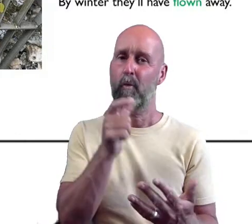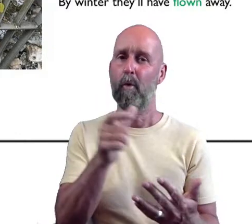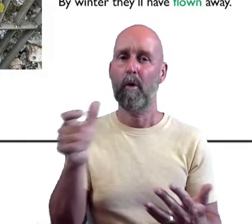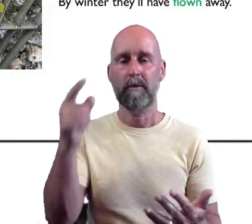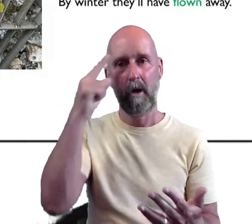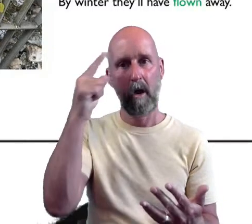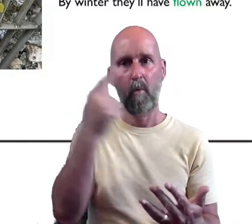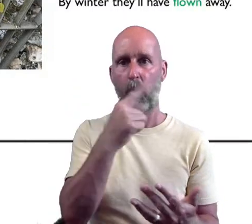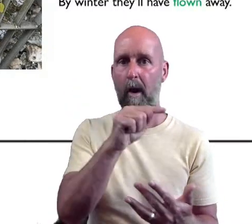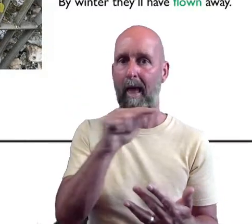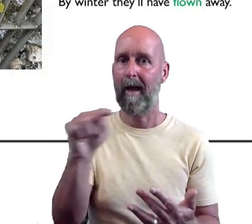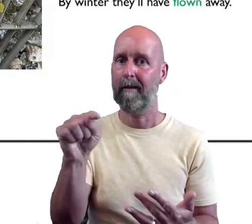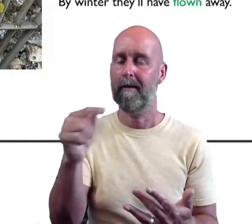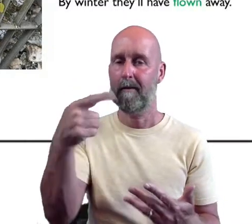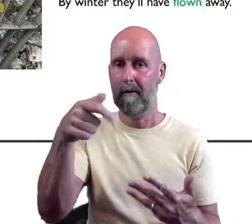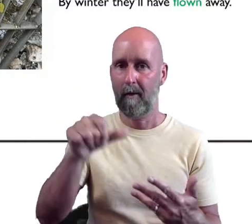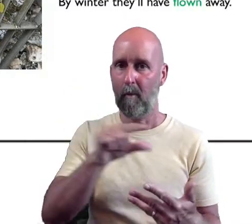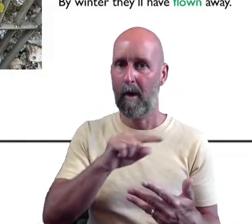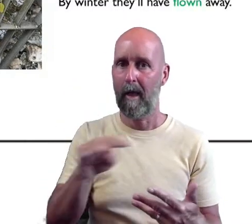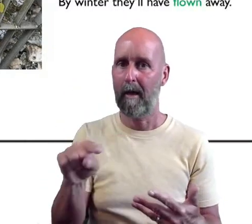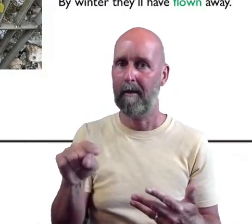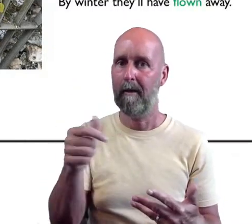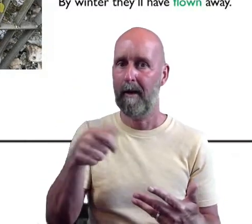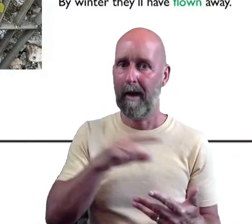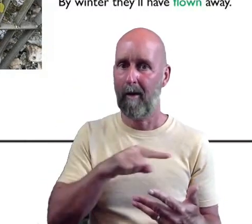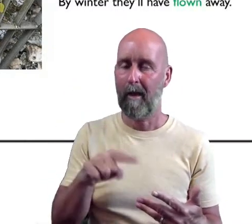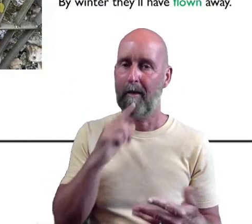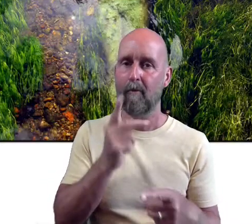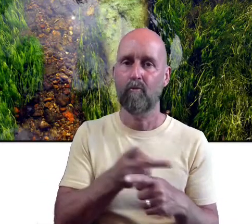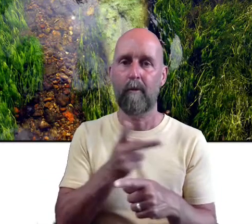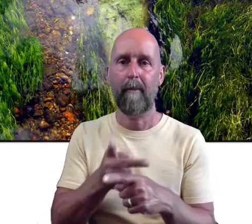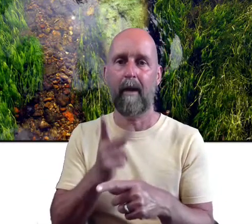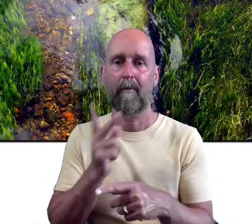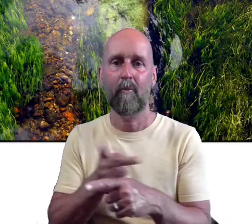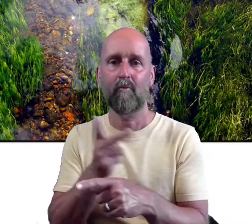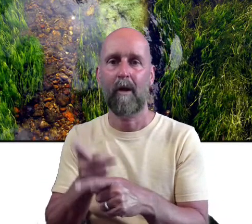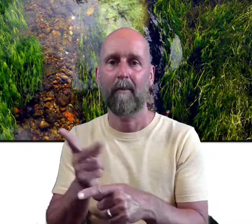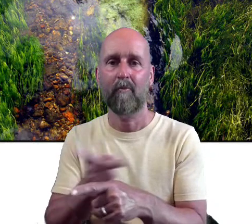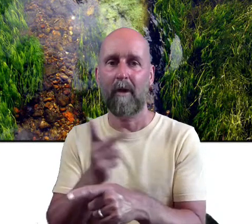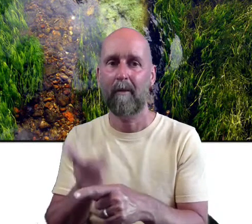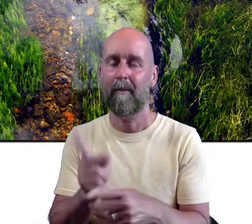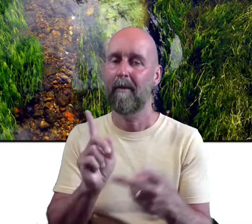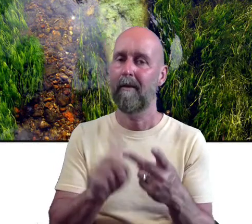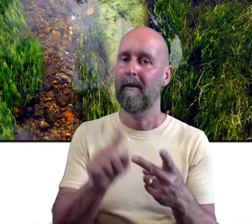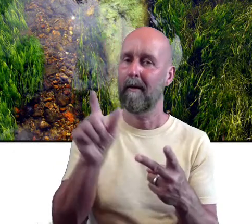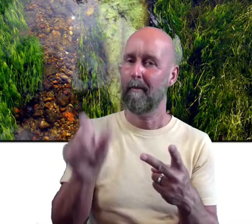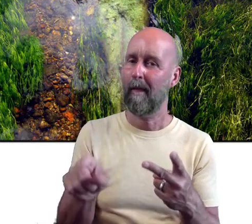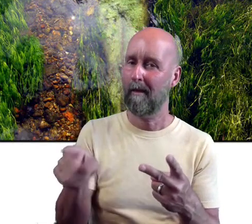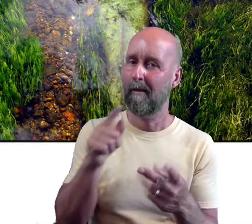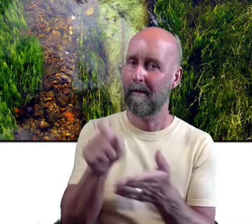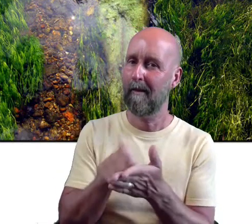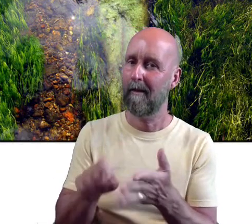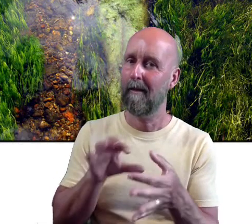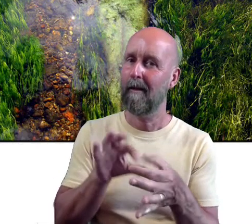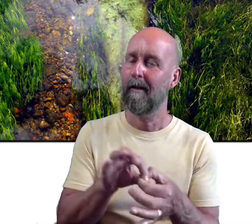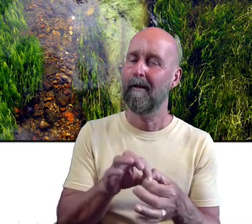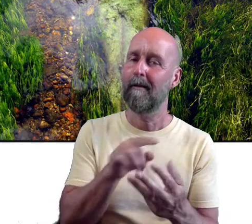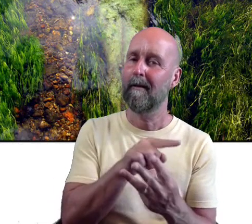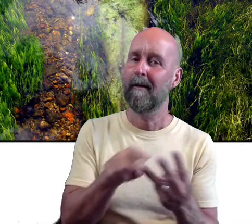poetry from them, and then it's oh, how can I make this rhyme with another one? And then this player here, who wrote the story about these